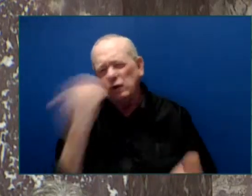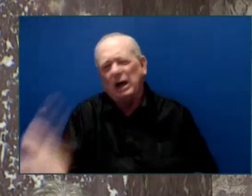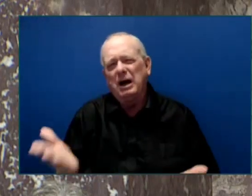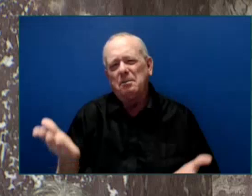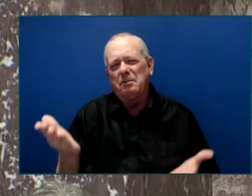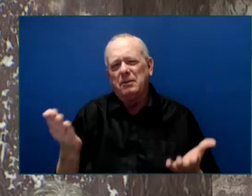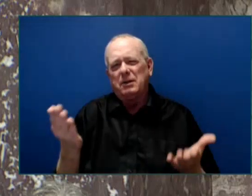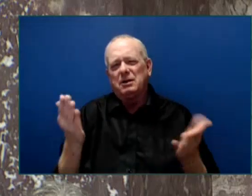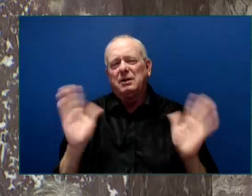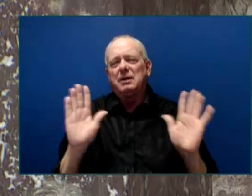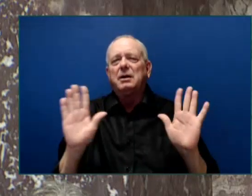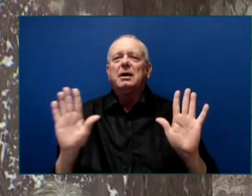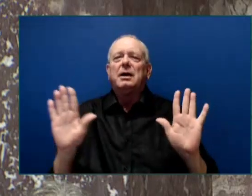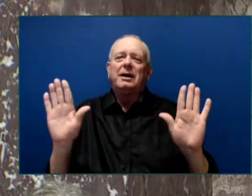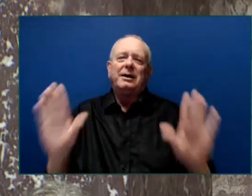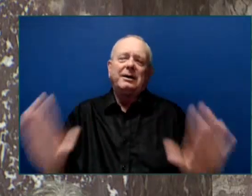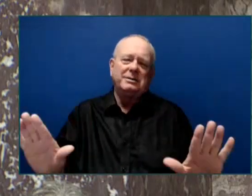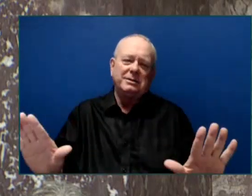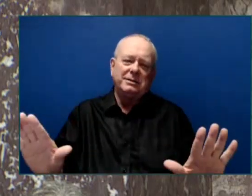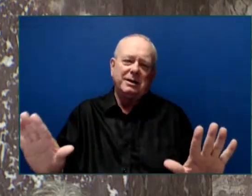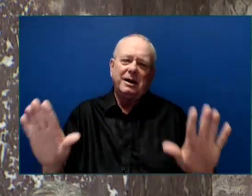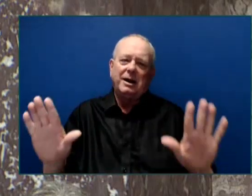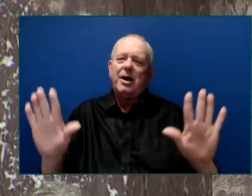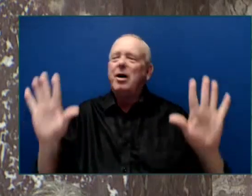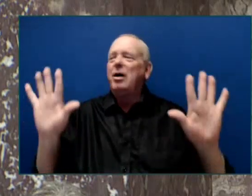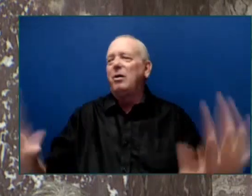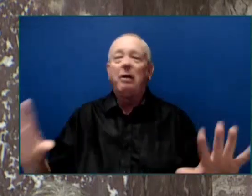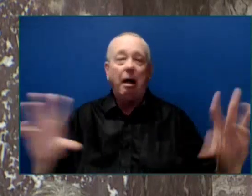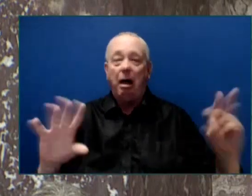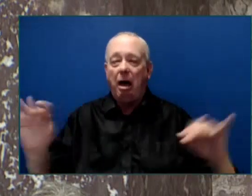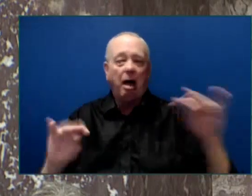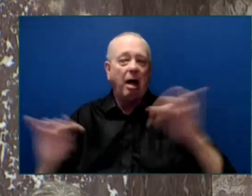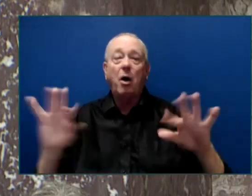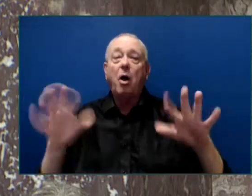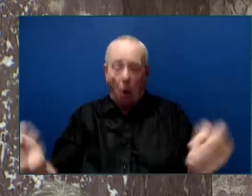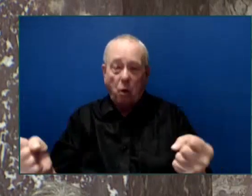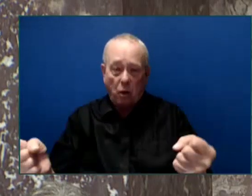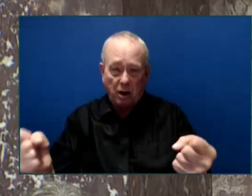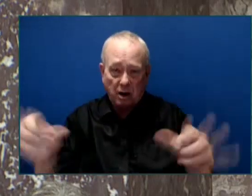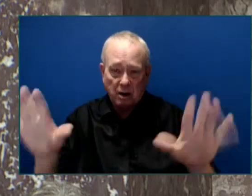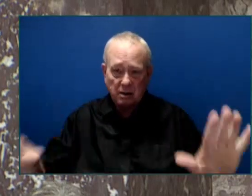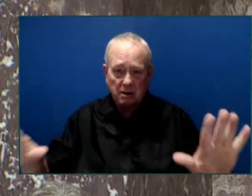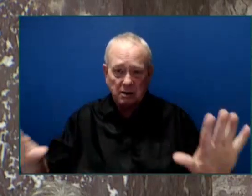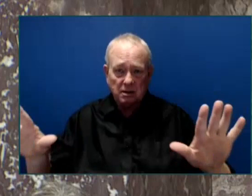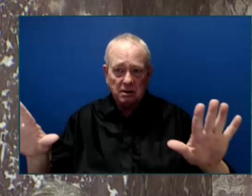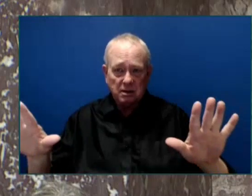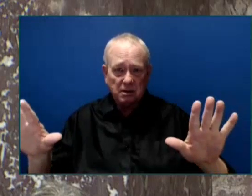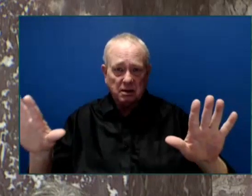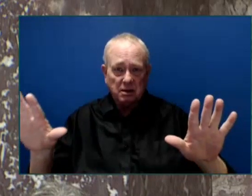The hand-picked president of the BC United Party, Honourable Speaker.